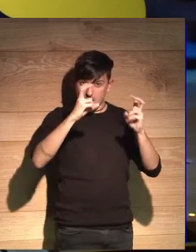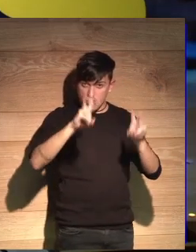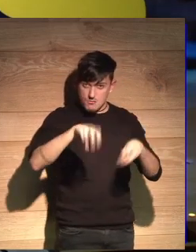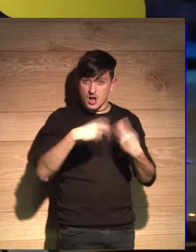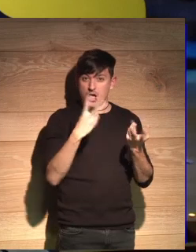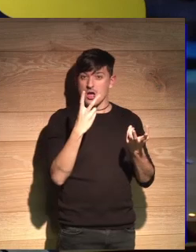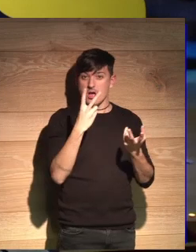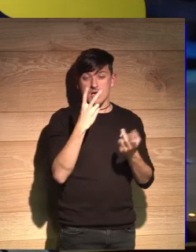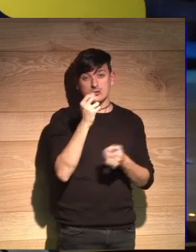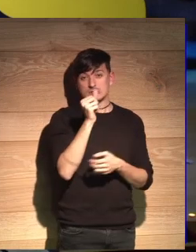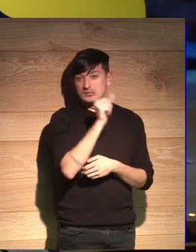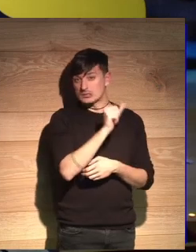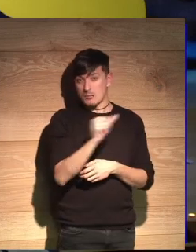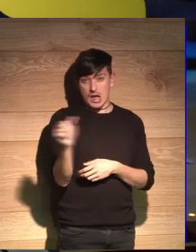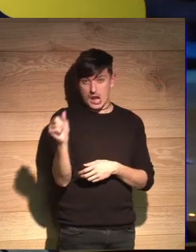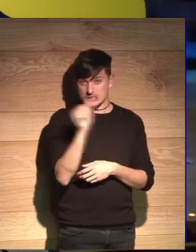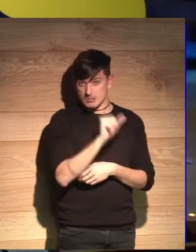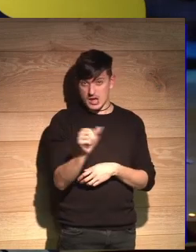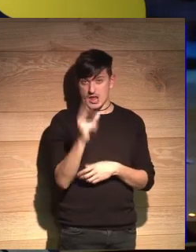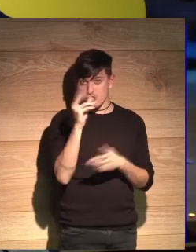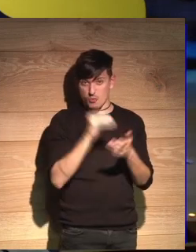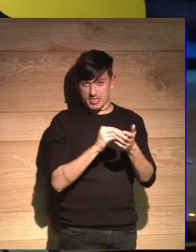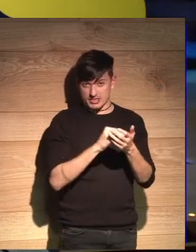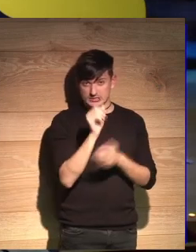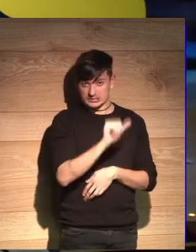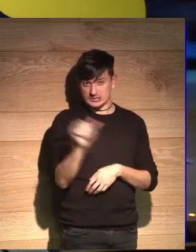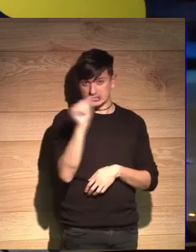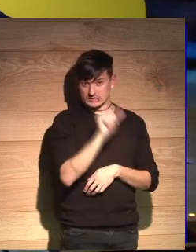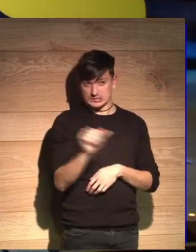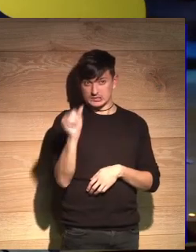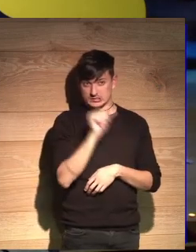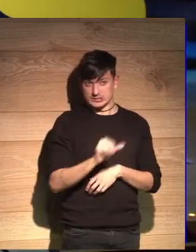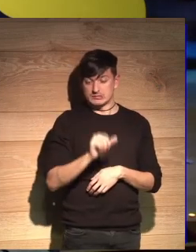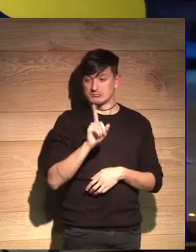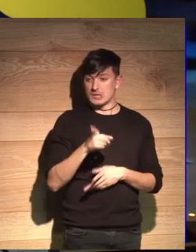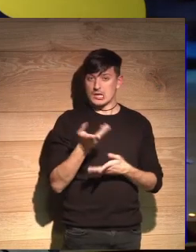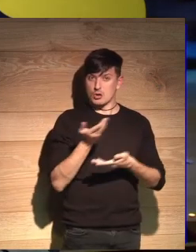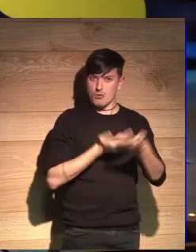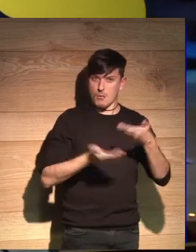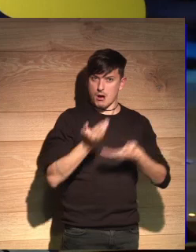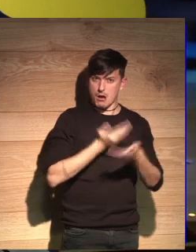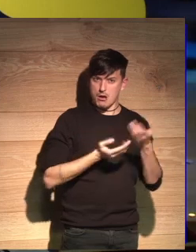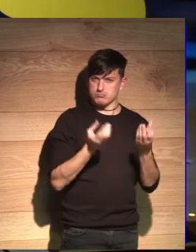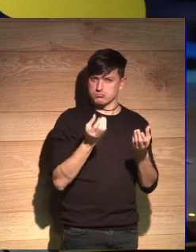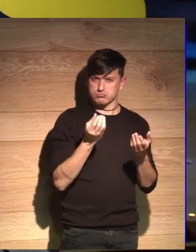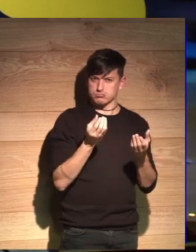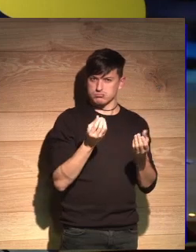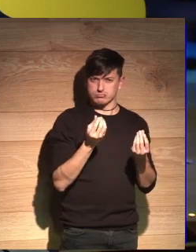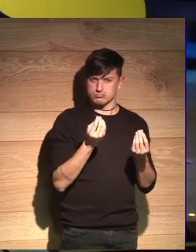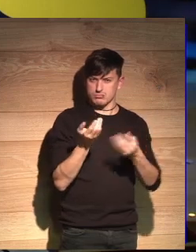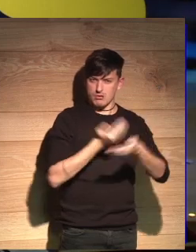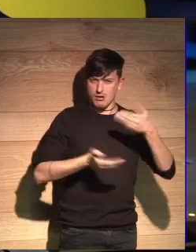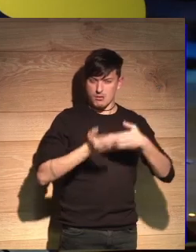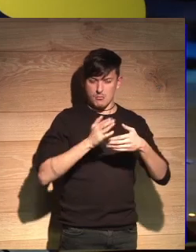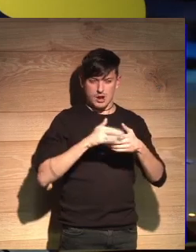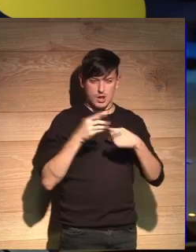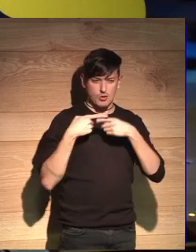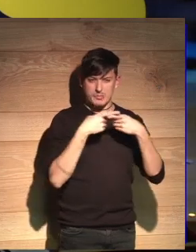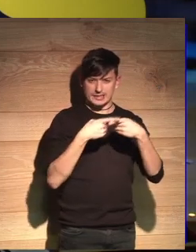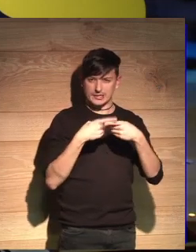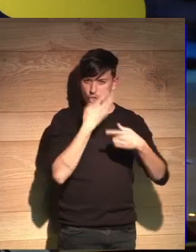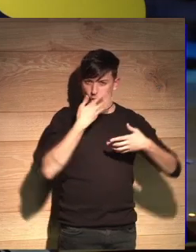website, updating the website with 2 articles every week, and then there's a permanent call to corporations